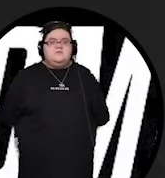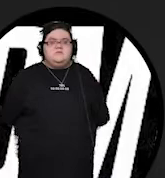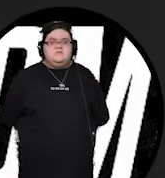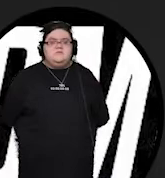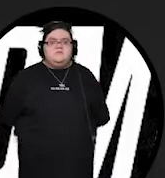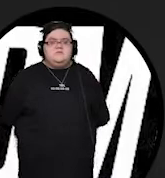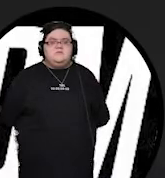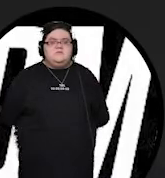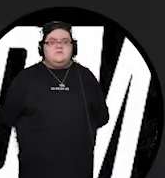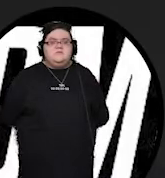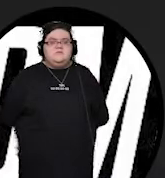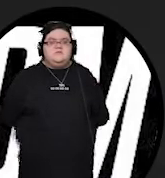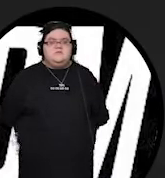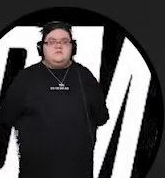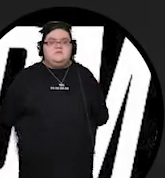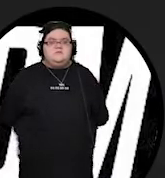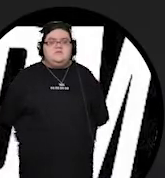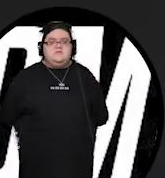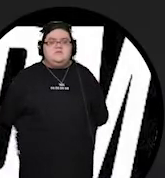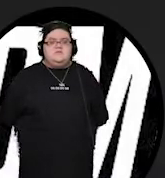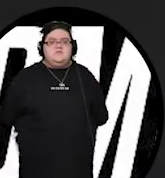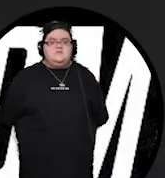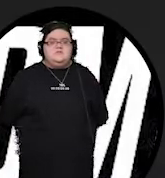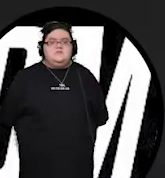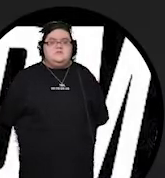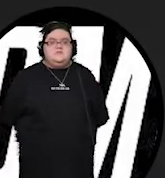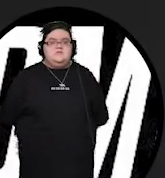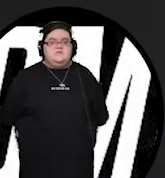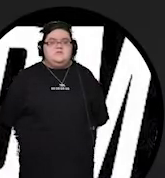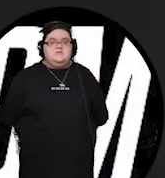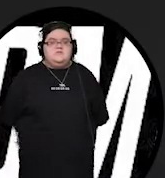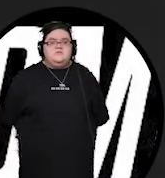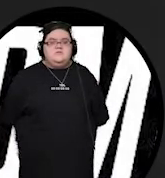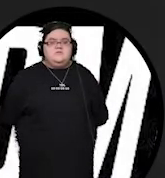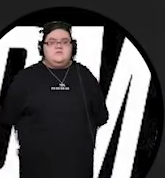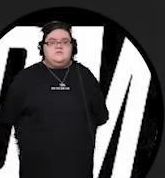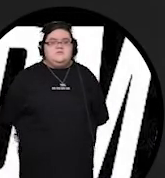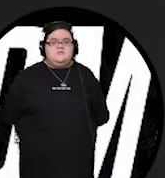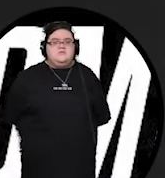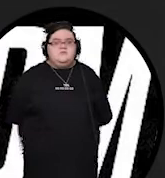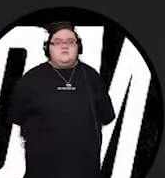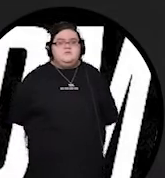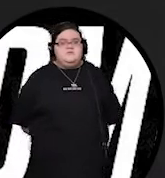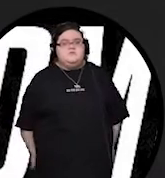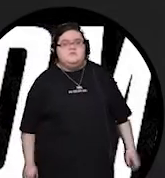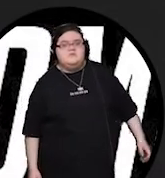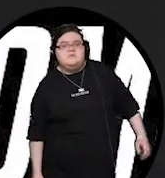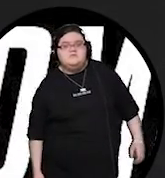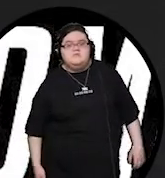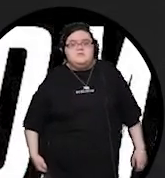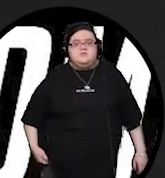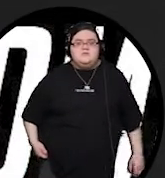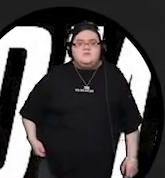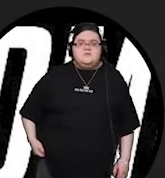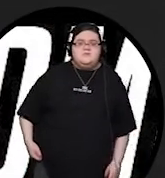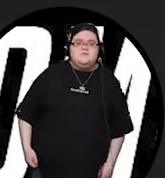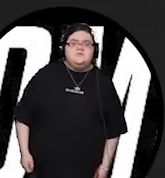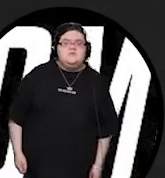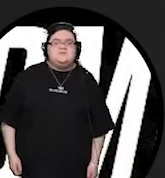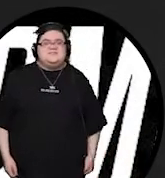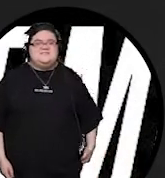That's mate, just he has a lot of weight on that. That is just excessive. Oh, let's have leg buckles. No, we can't have that.